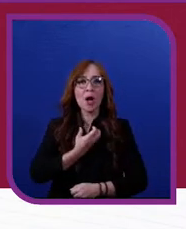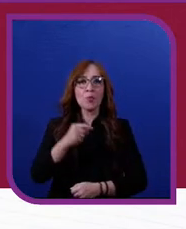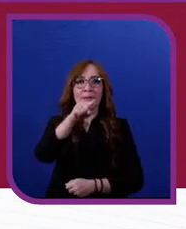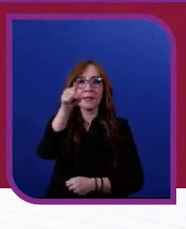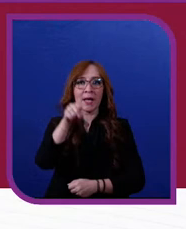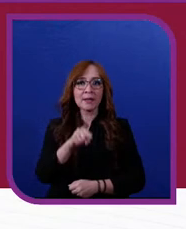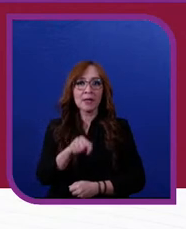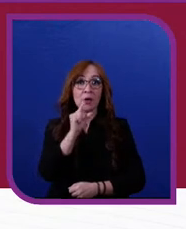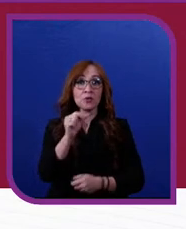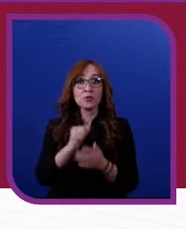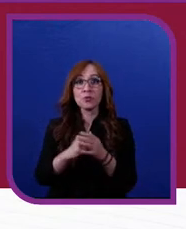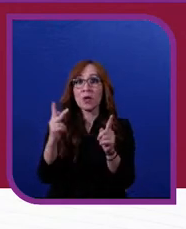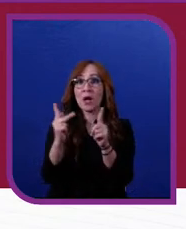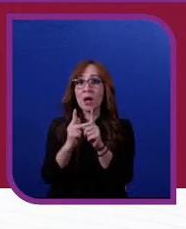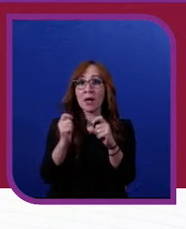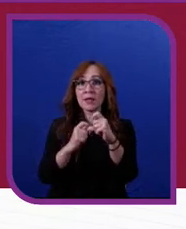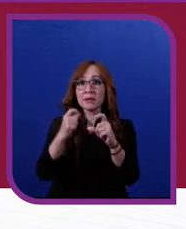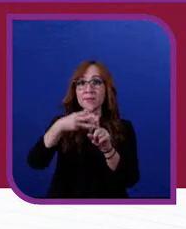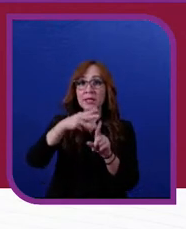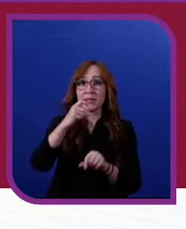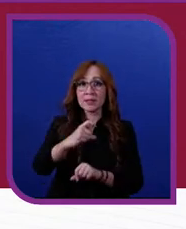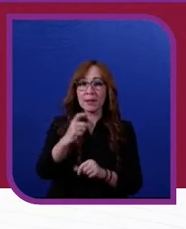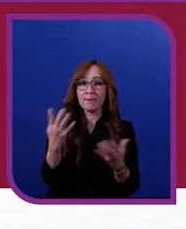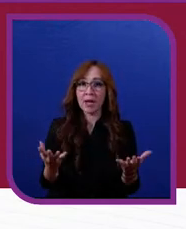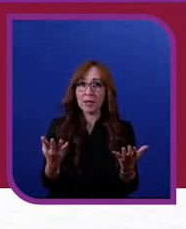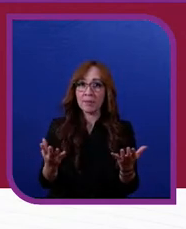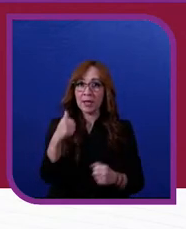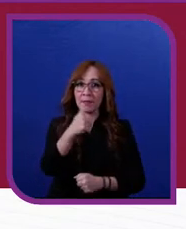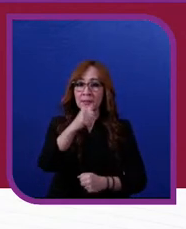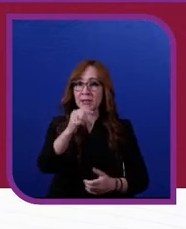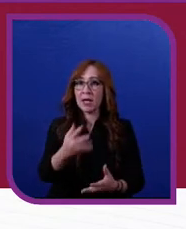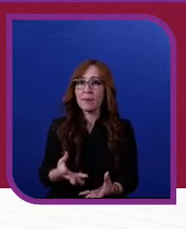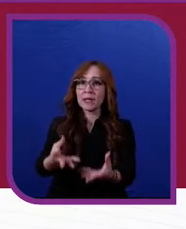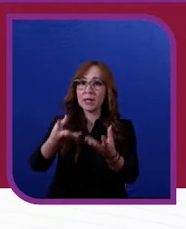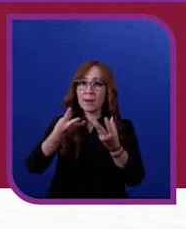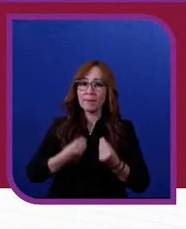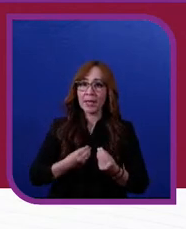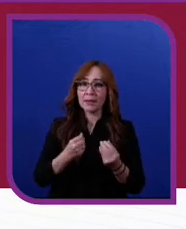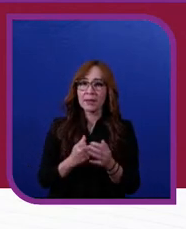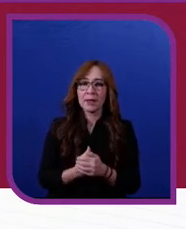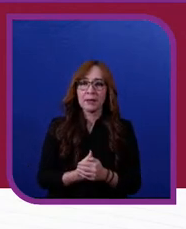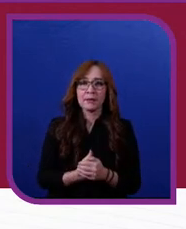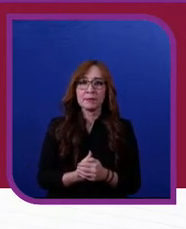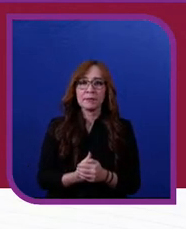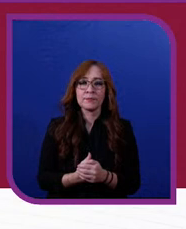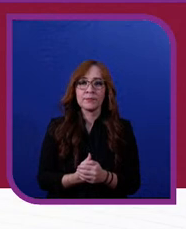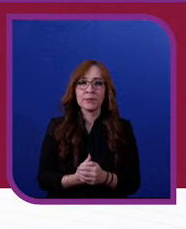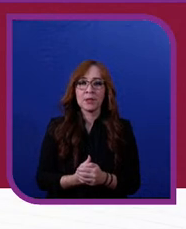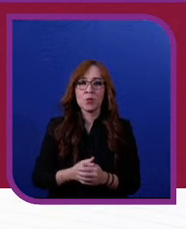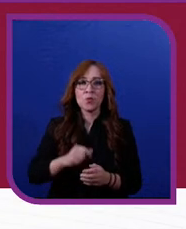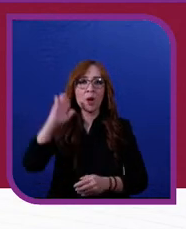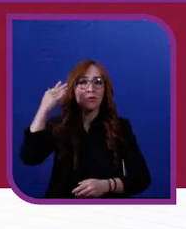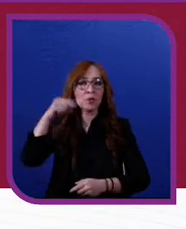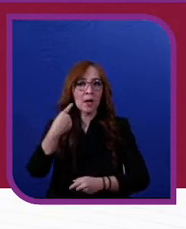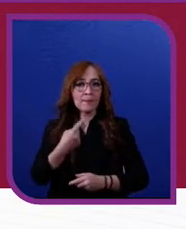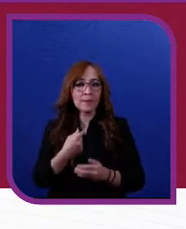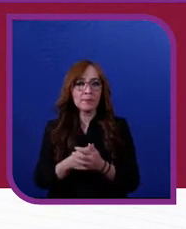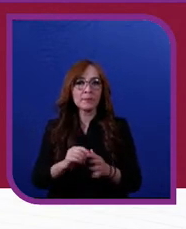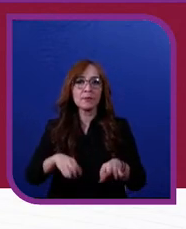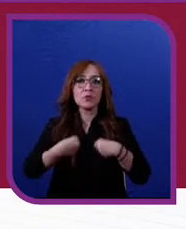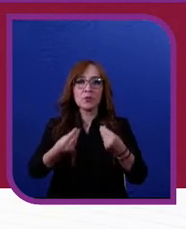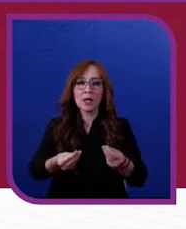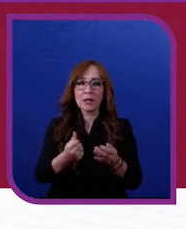get a premium and the next izone.chu because of life addition we were issued the